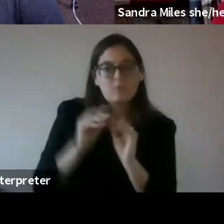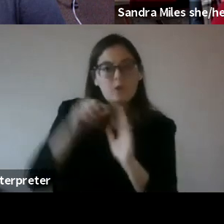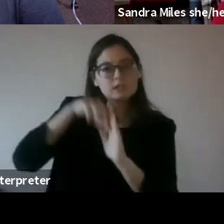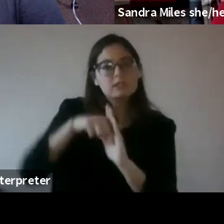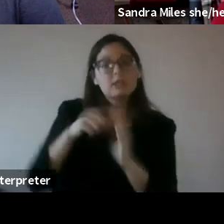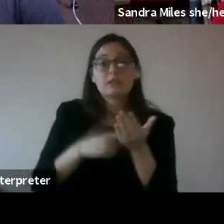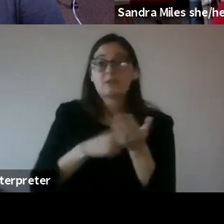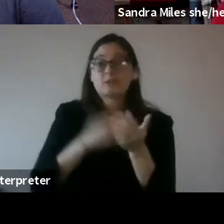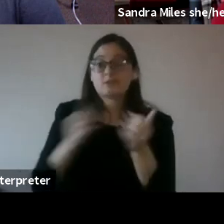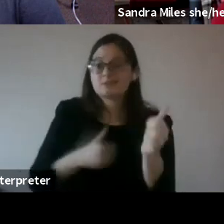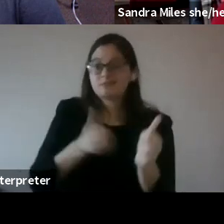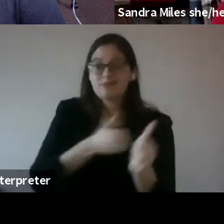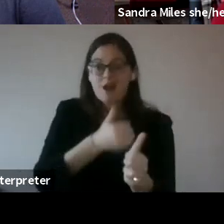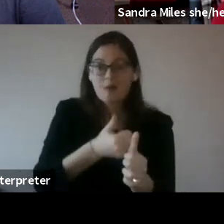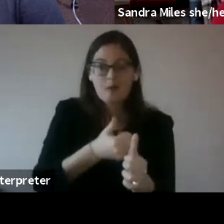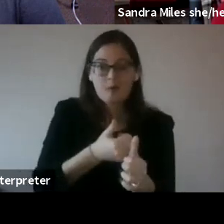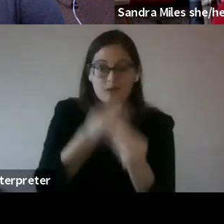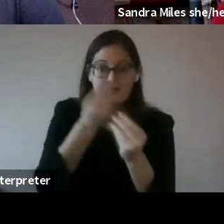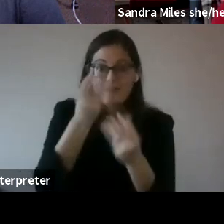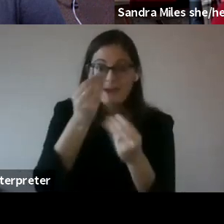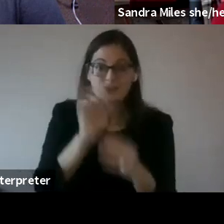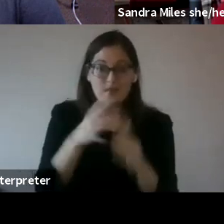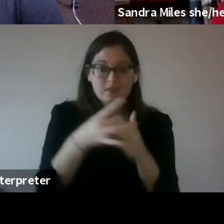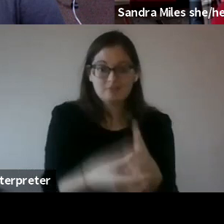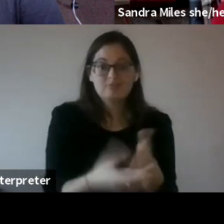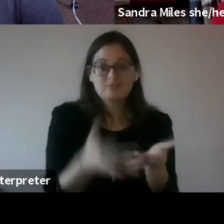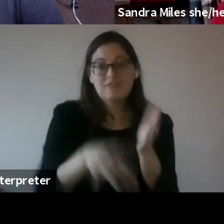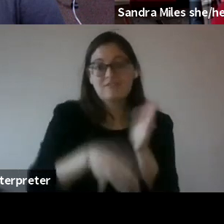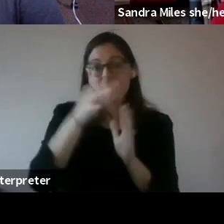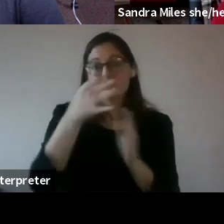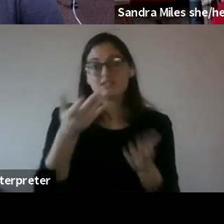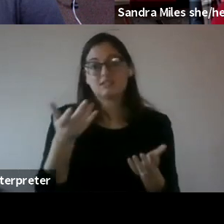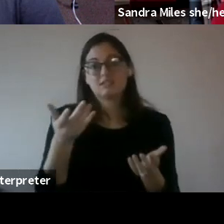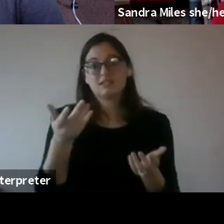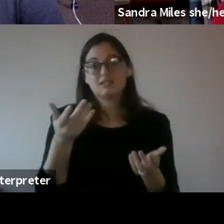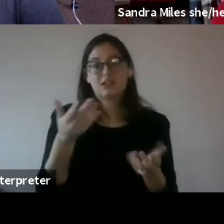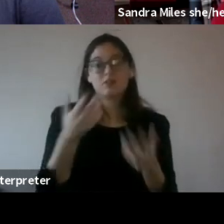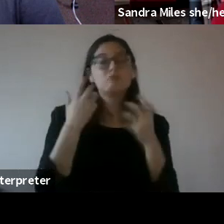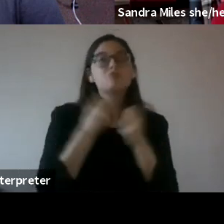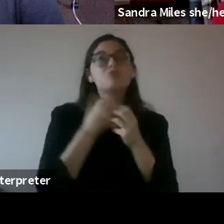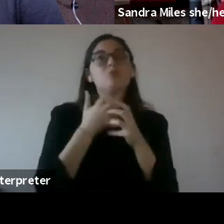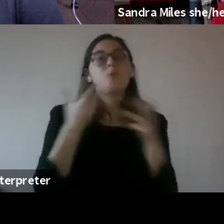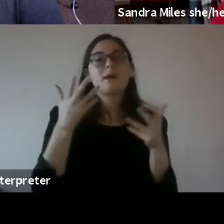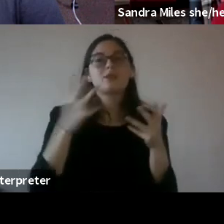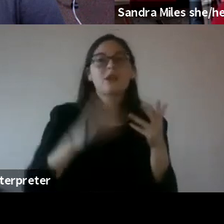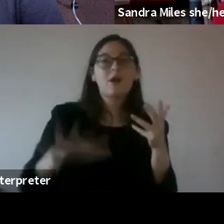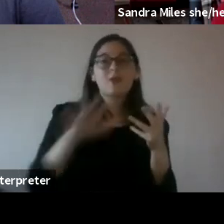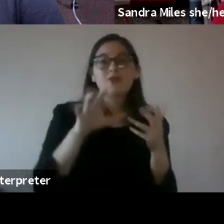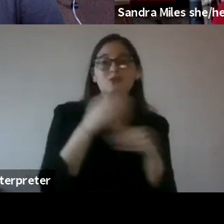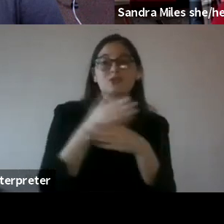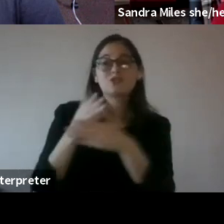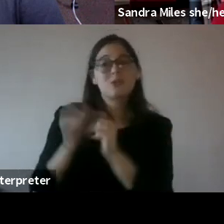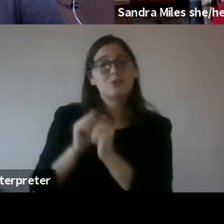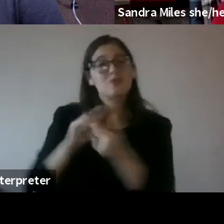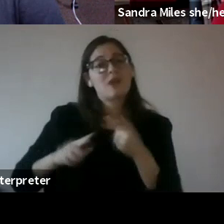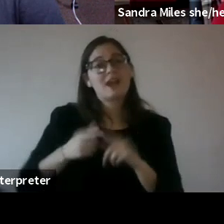rabbit hole of information to where it leads you. And you just find that there's so much out there that you can share with your friends and with